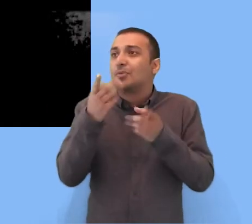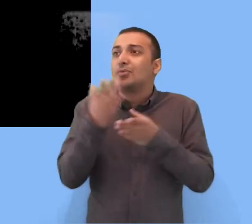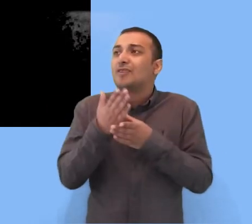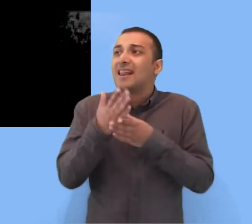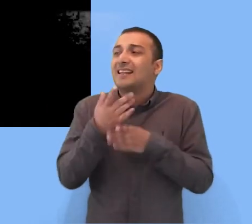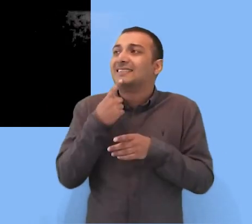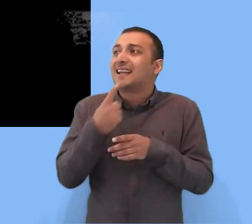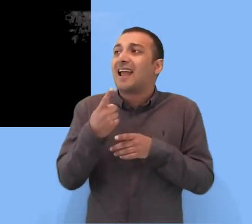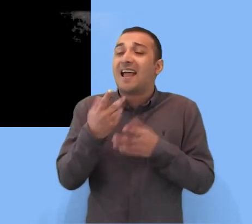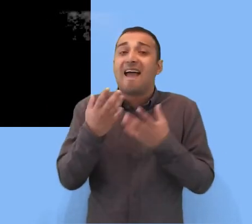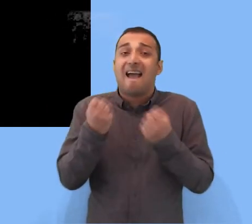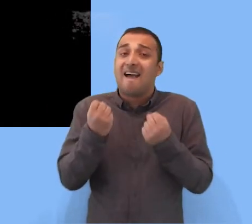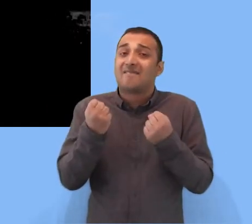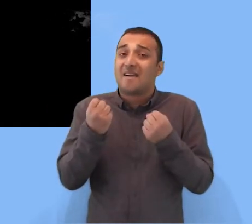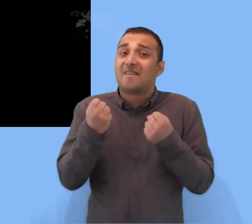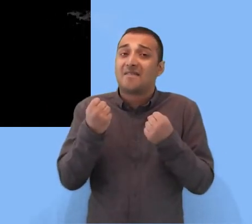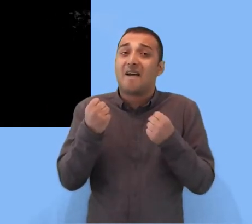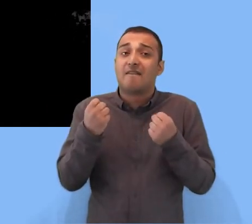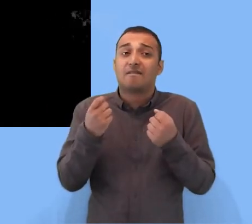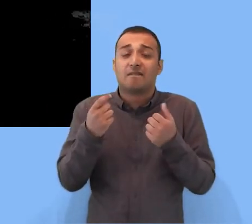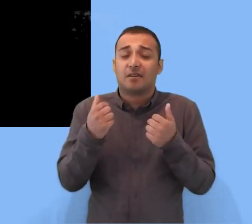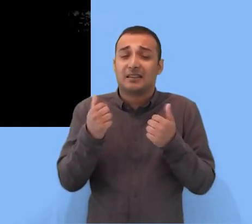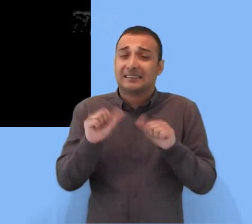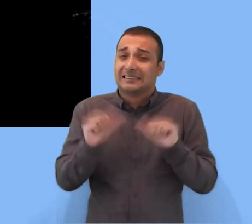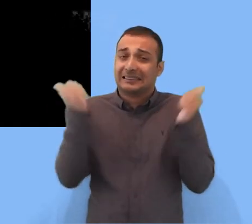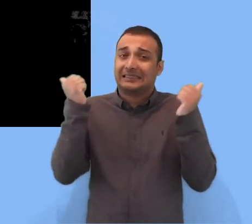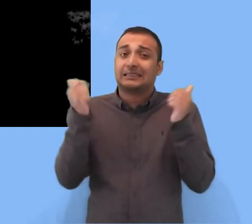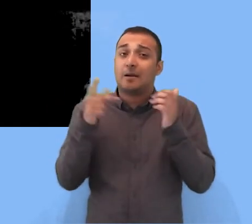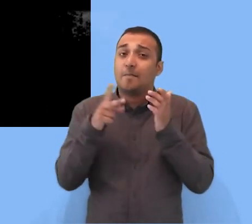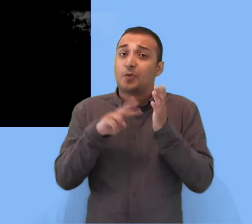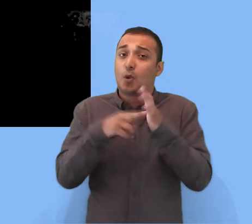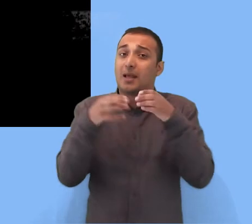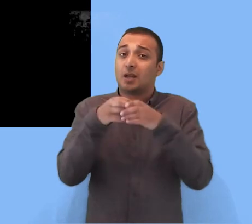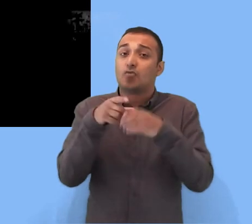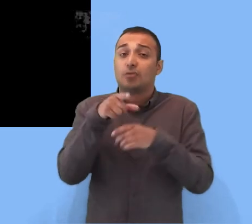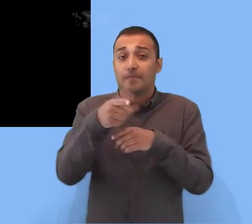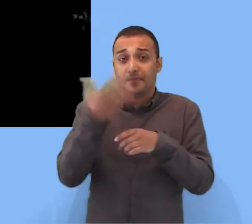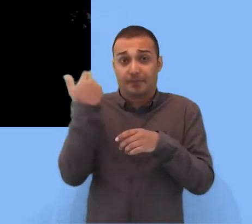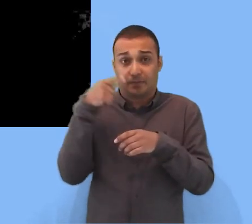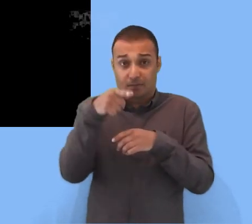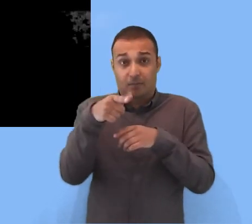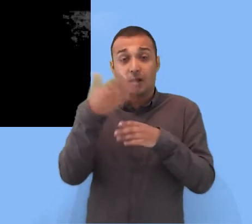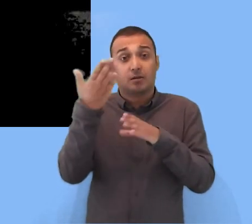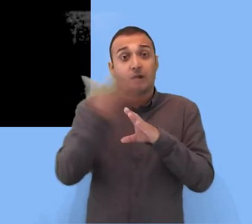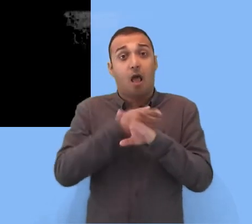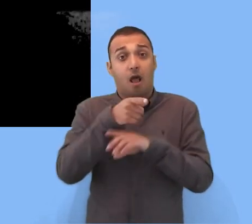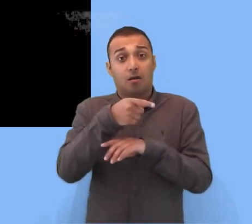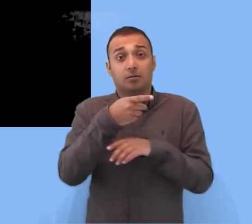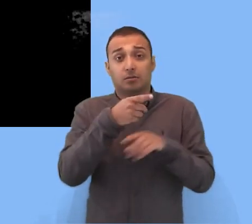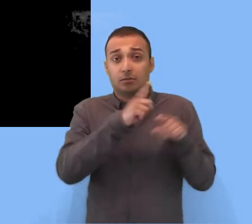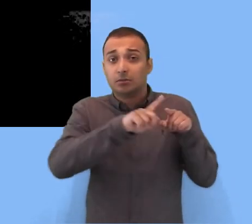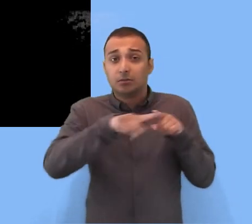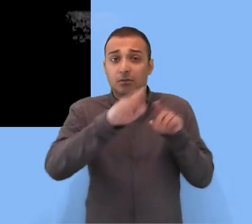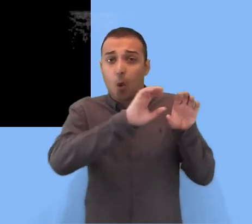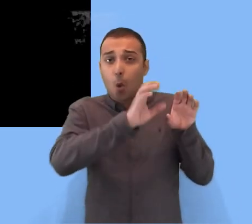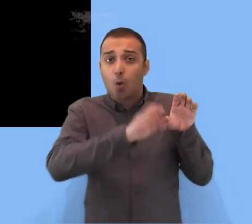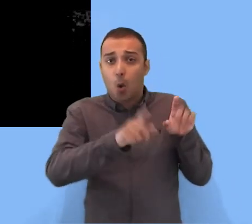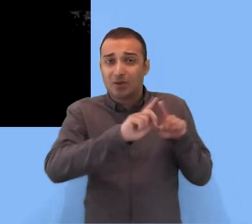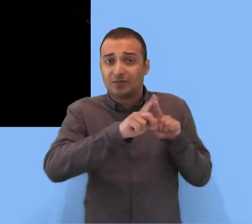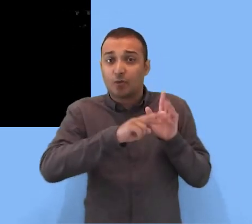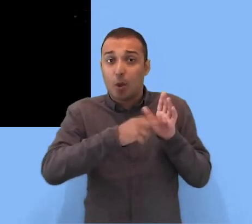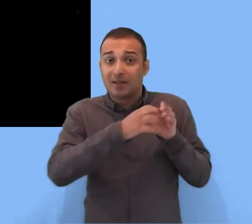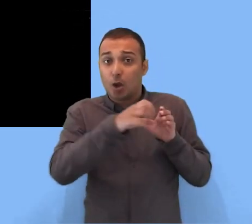some very, very good organizations out there, many of which were on that slide that you shared at the beginning, Tom.